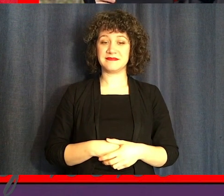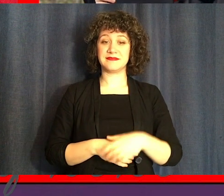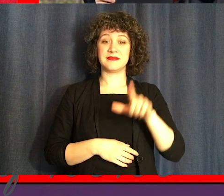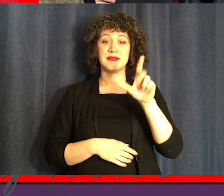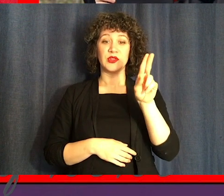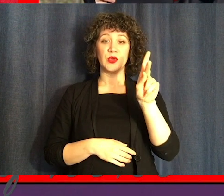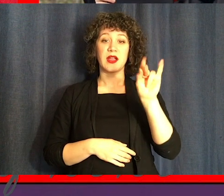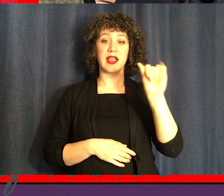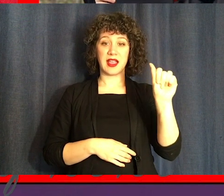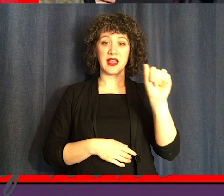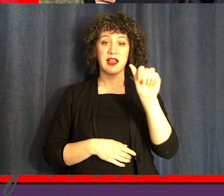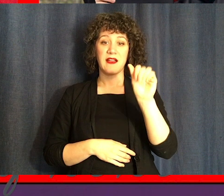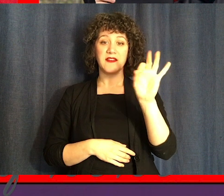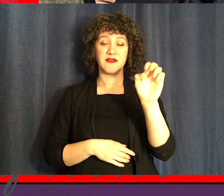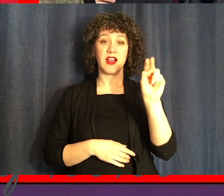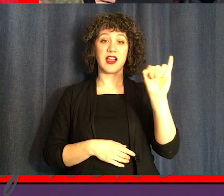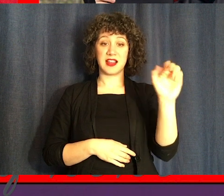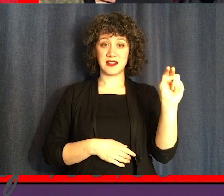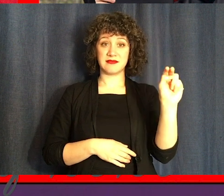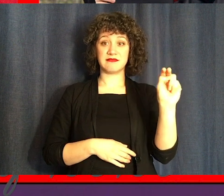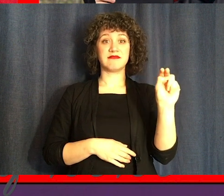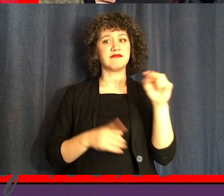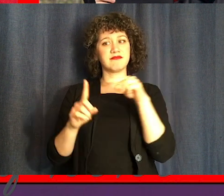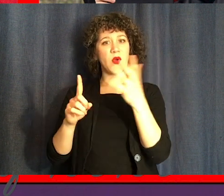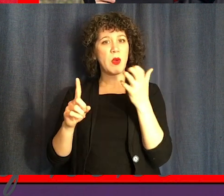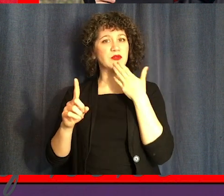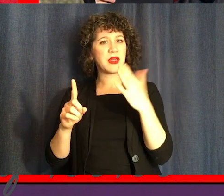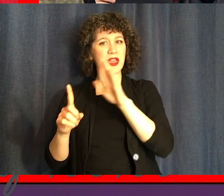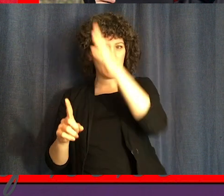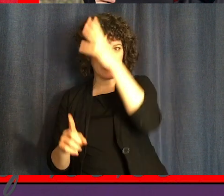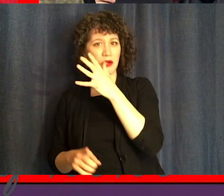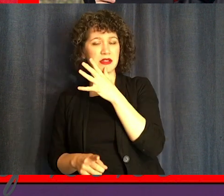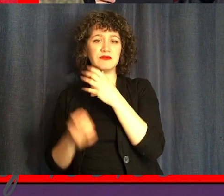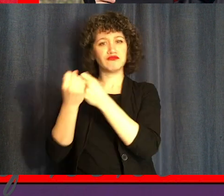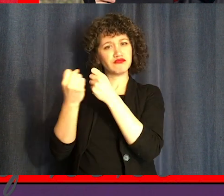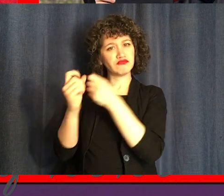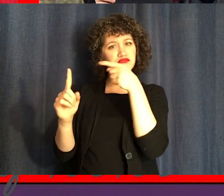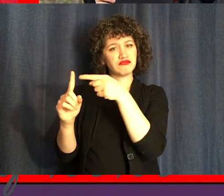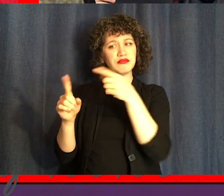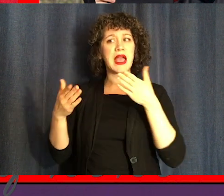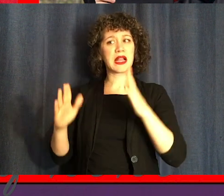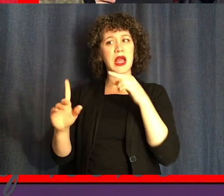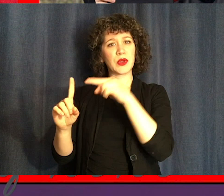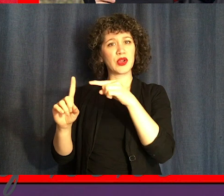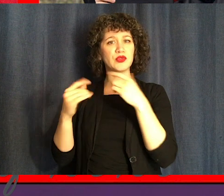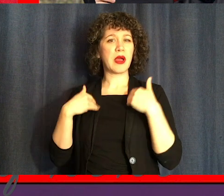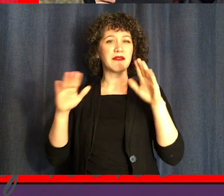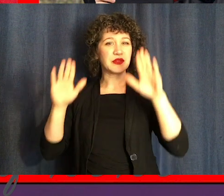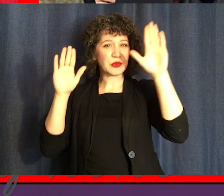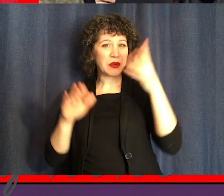Lukia Afanan. Lukia would like to thank her parents for being supportive and allowing her to have a great high